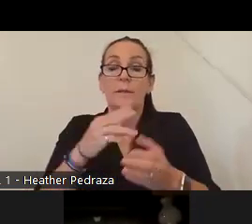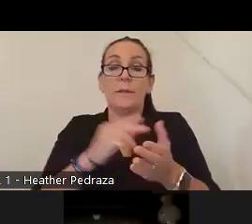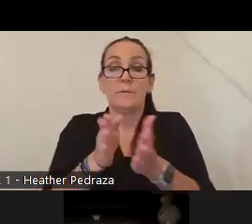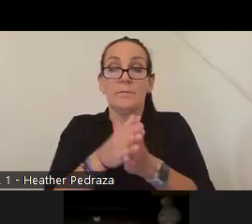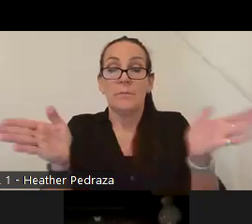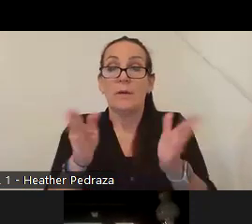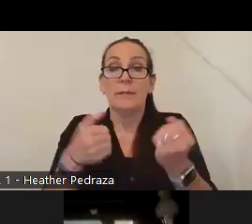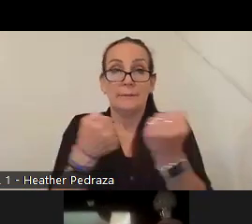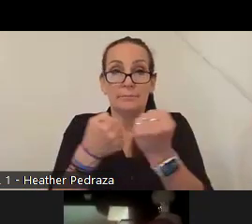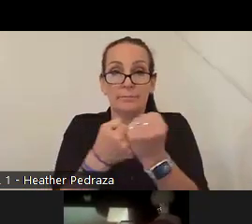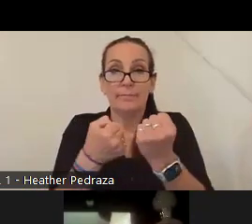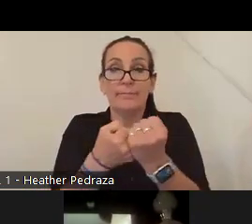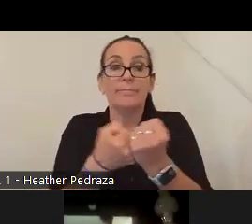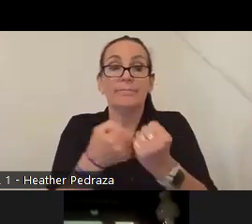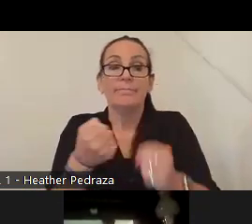please.